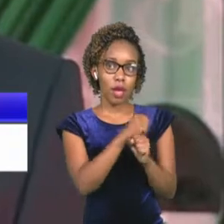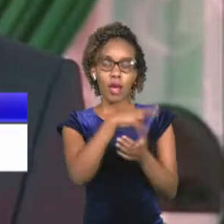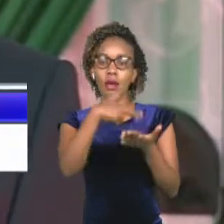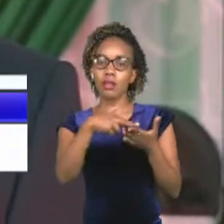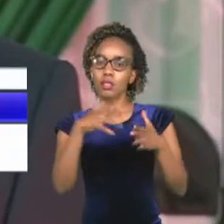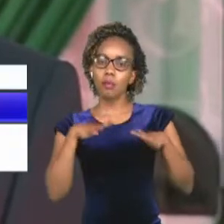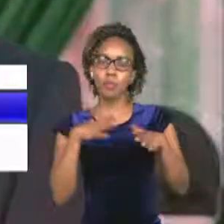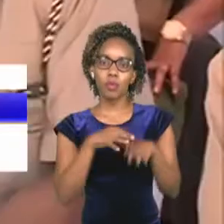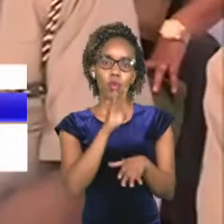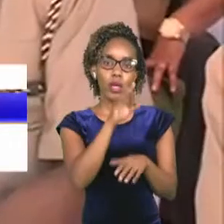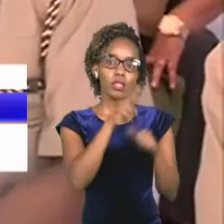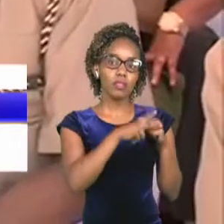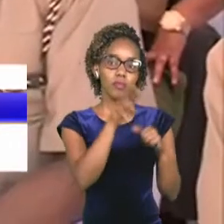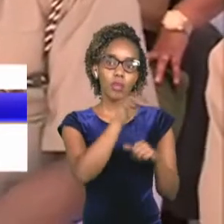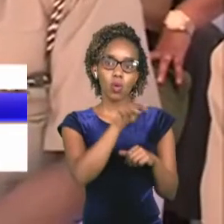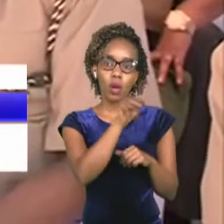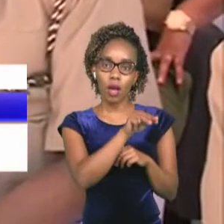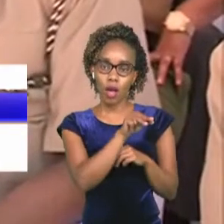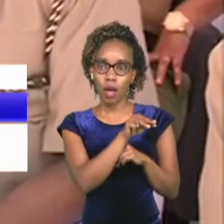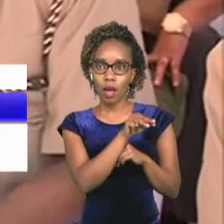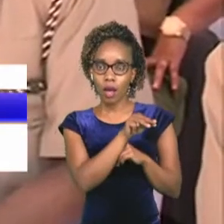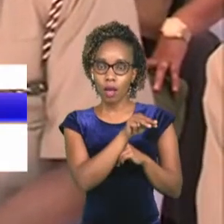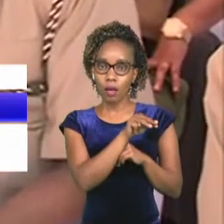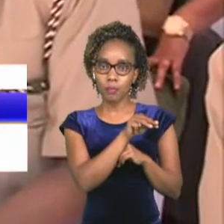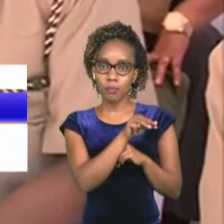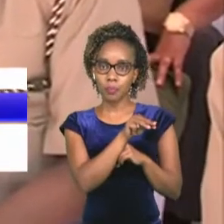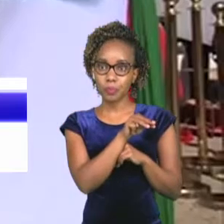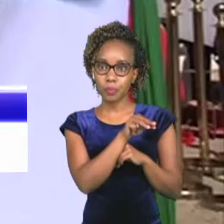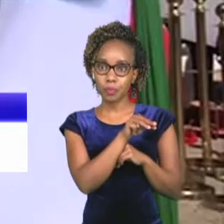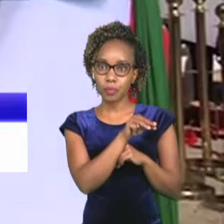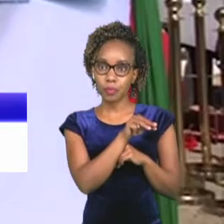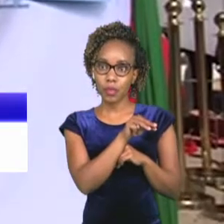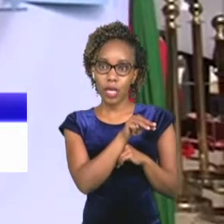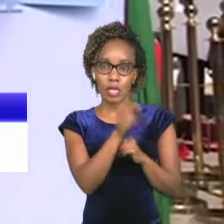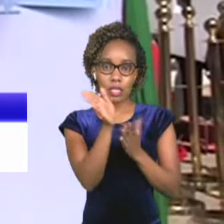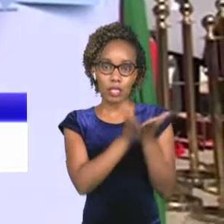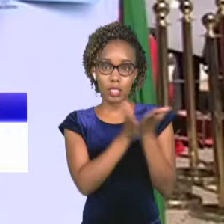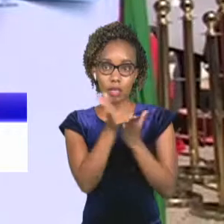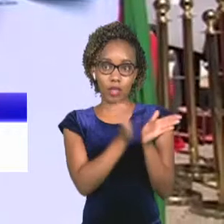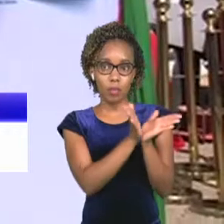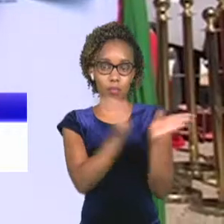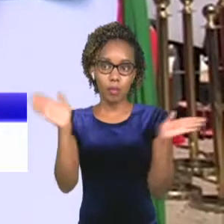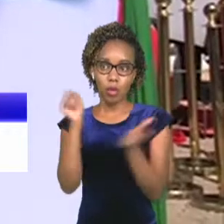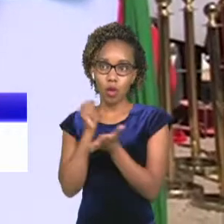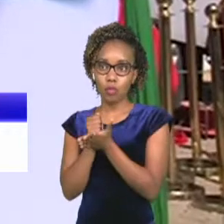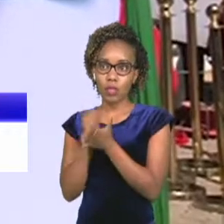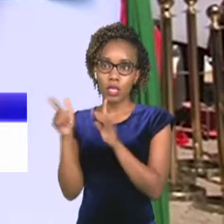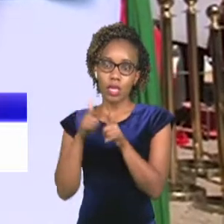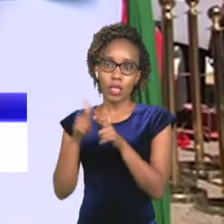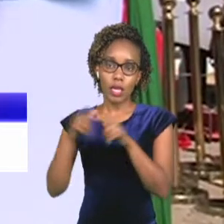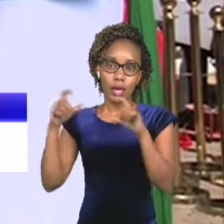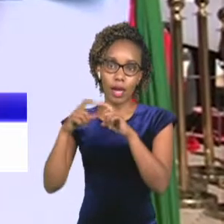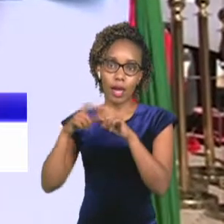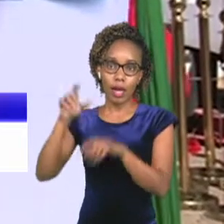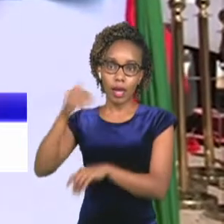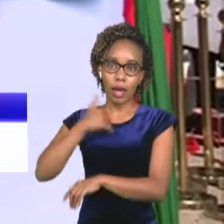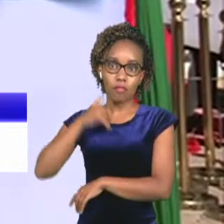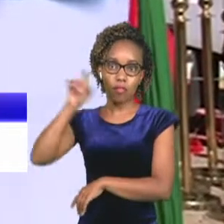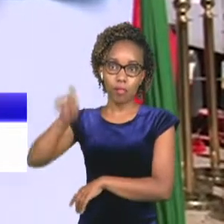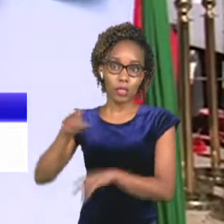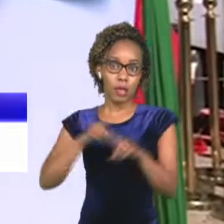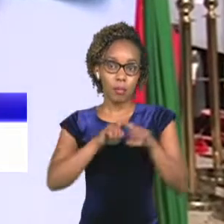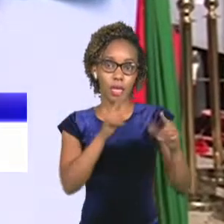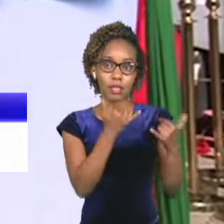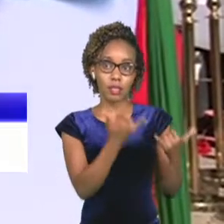about 37 million people. To be served in a public office, you must produce this. But between